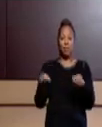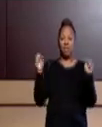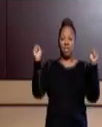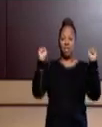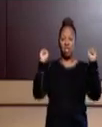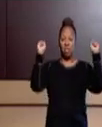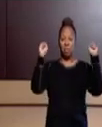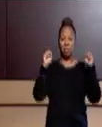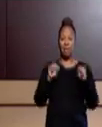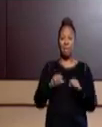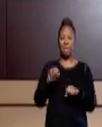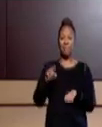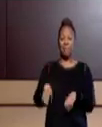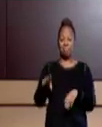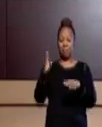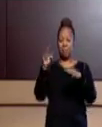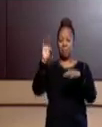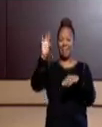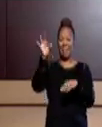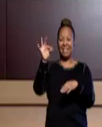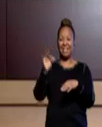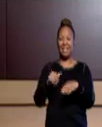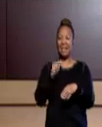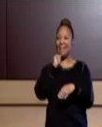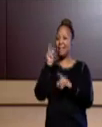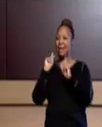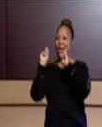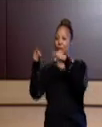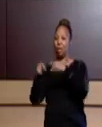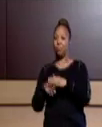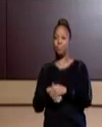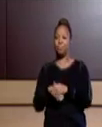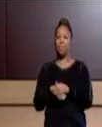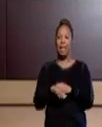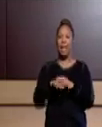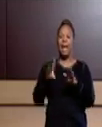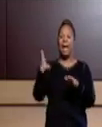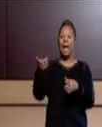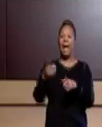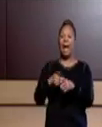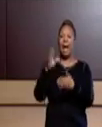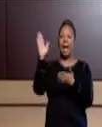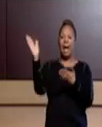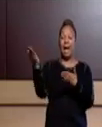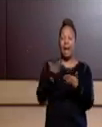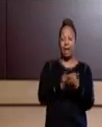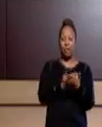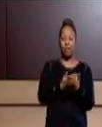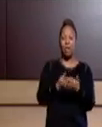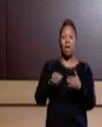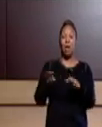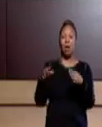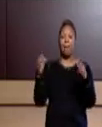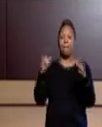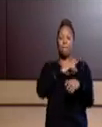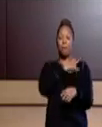me and didn't go for about 9 years. I hired a personal trainer and had accountability and changed my lifestyle.